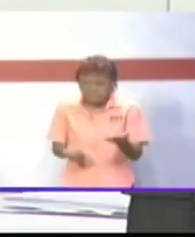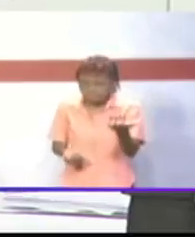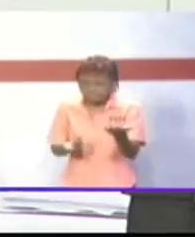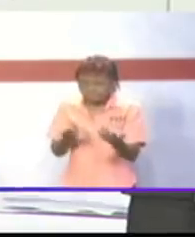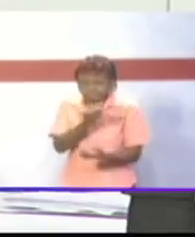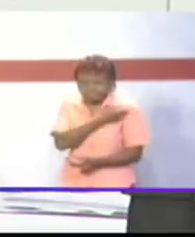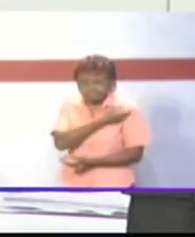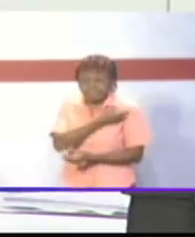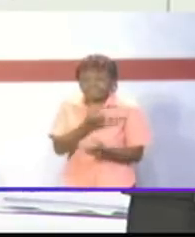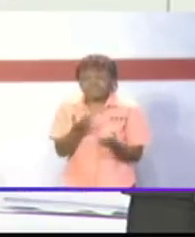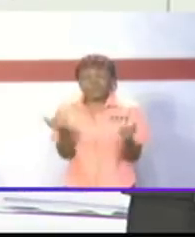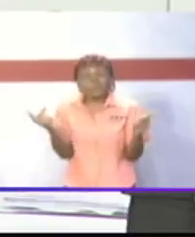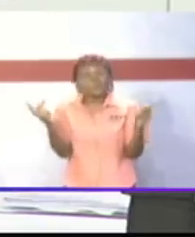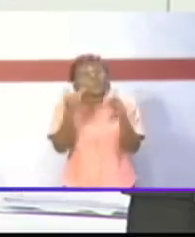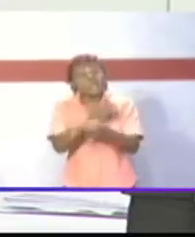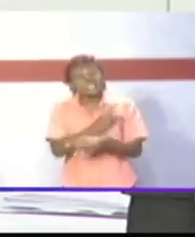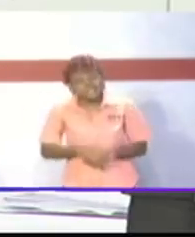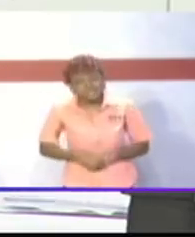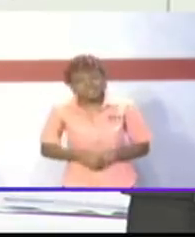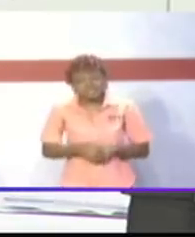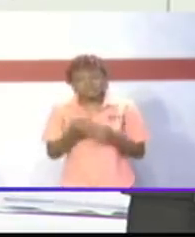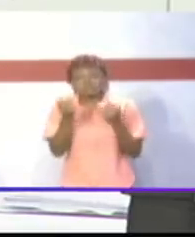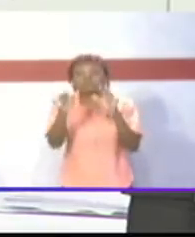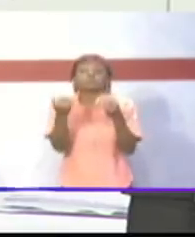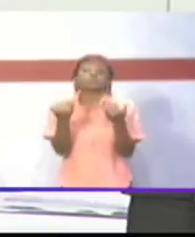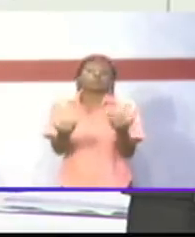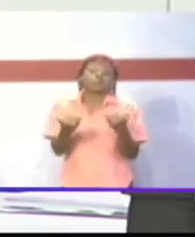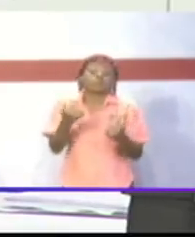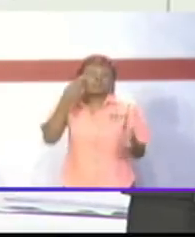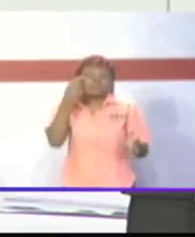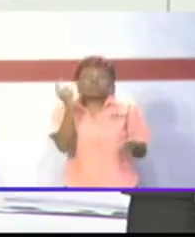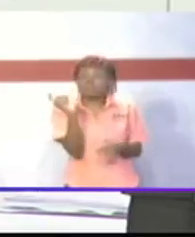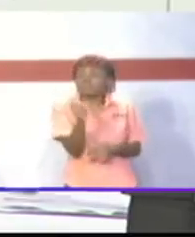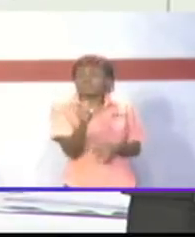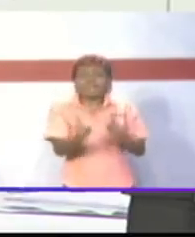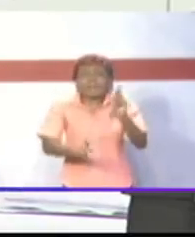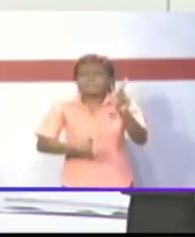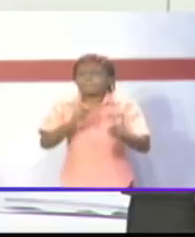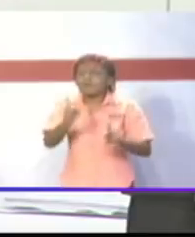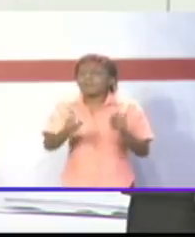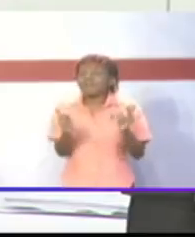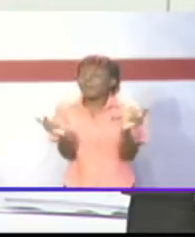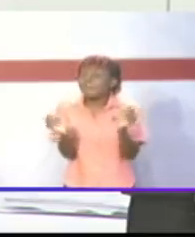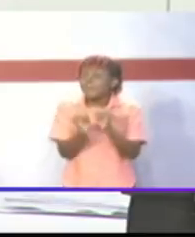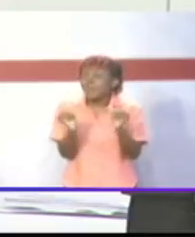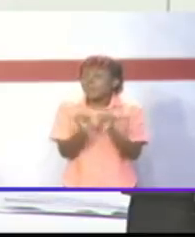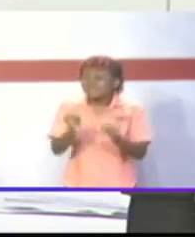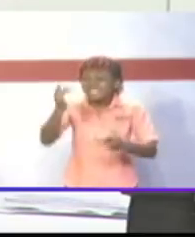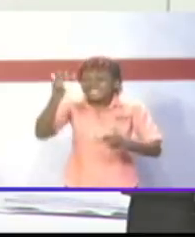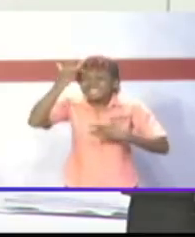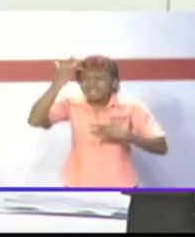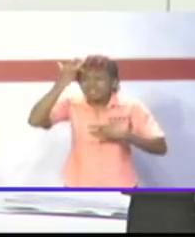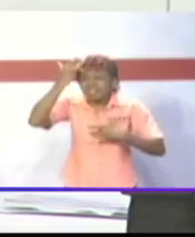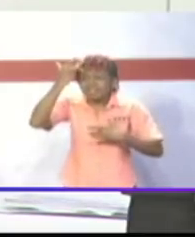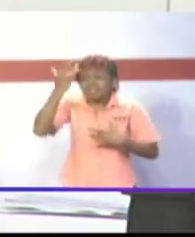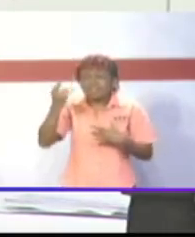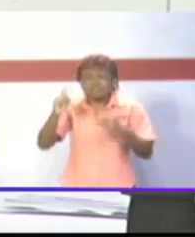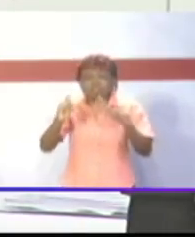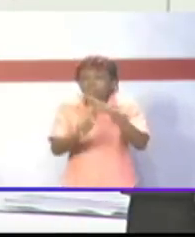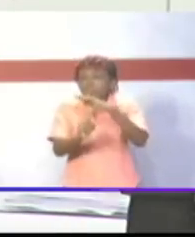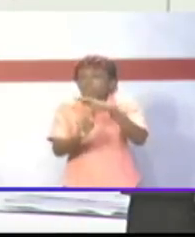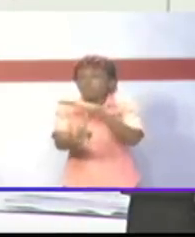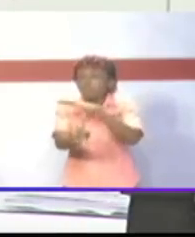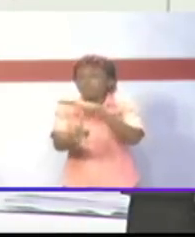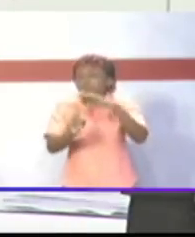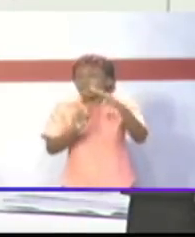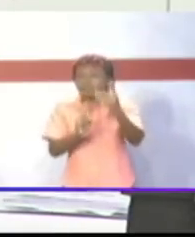wave, persons are clinically more ill. That is, they are presenting in a state that requires ICU care. And this